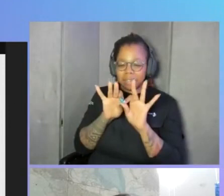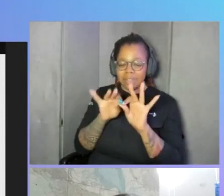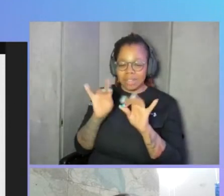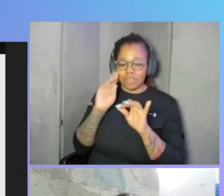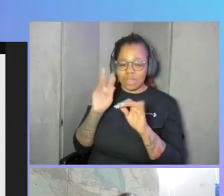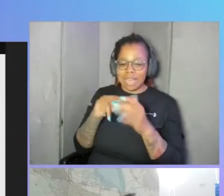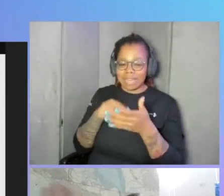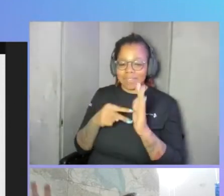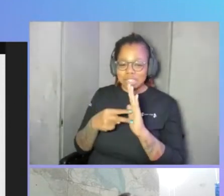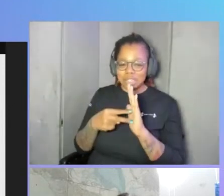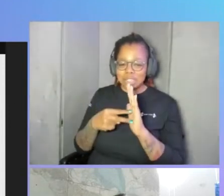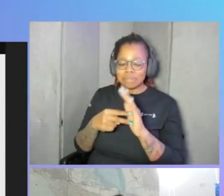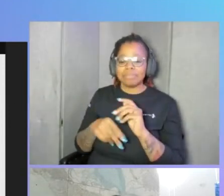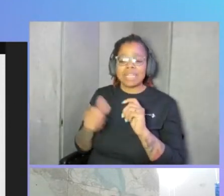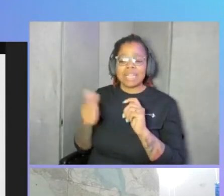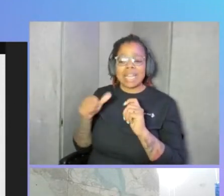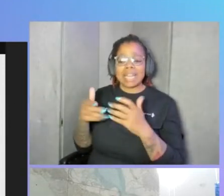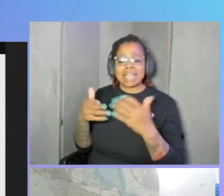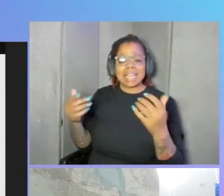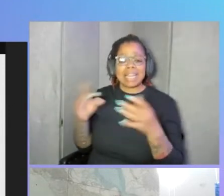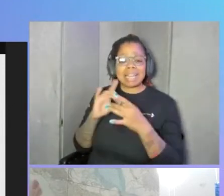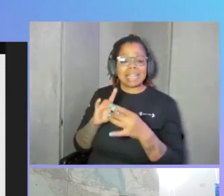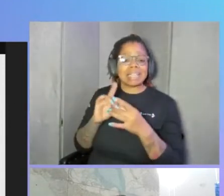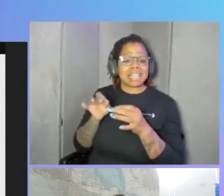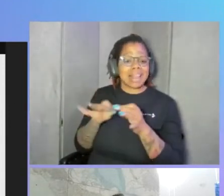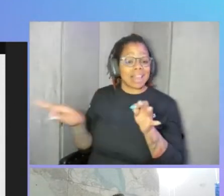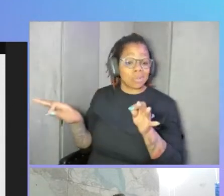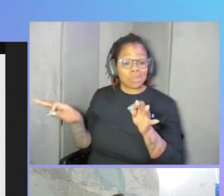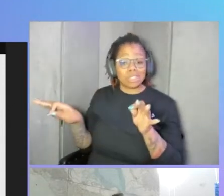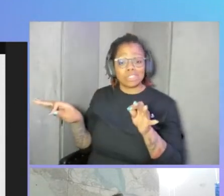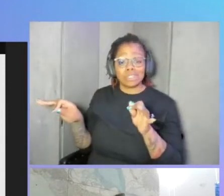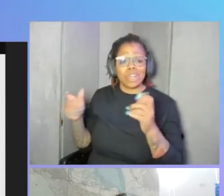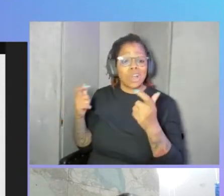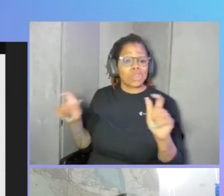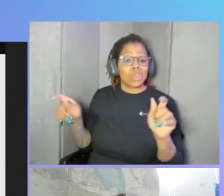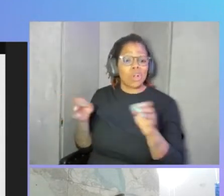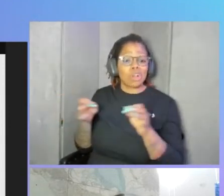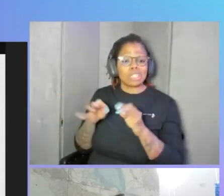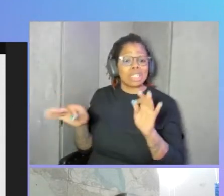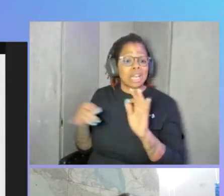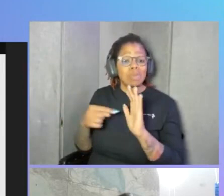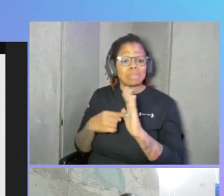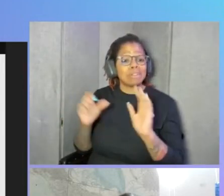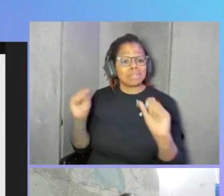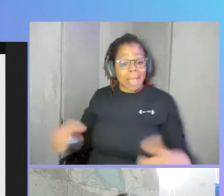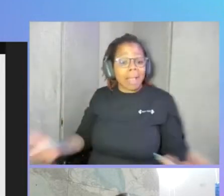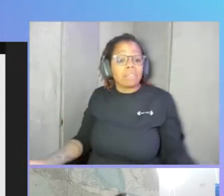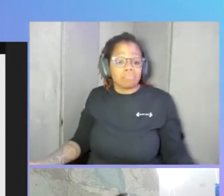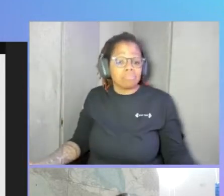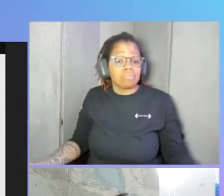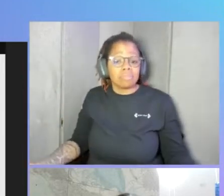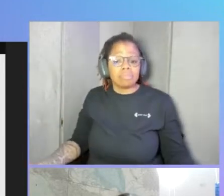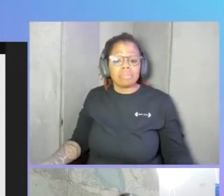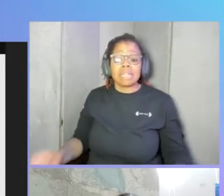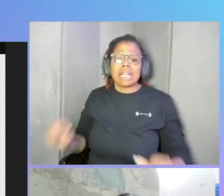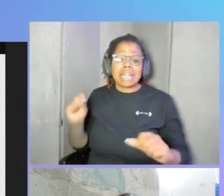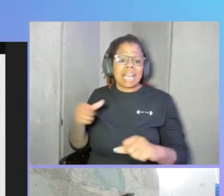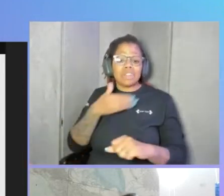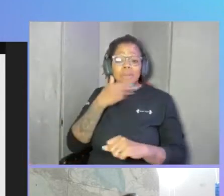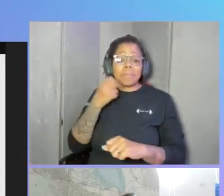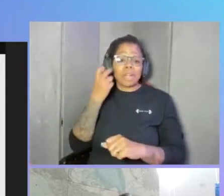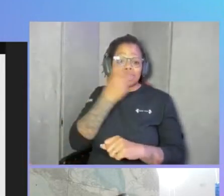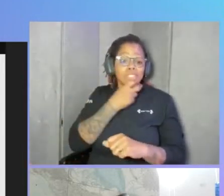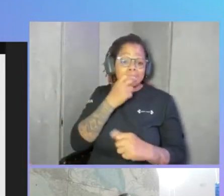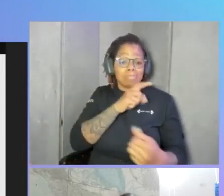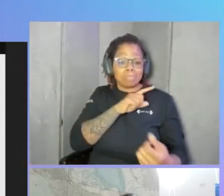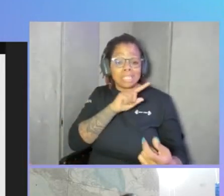definition. So anything having to do with language, large language models can do it. It can do better speech to text